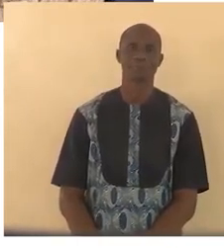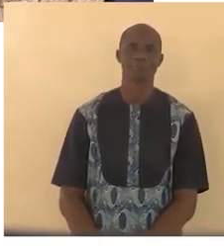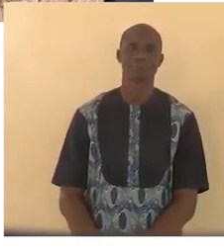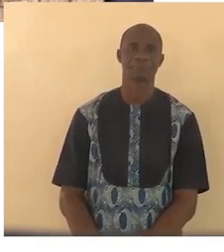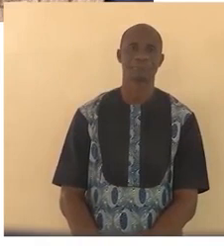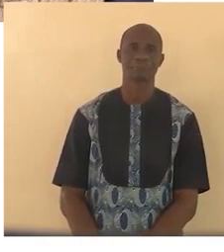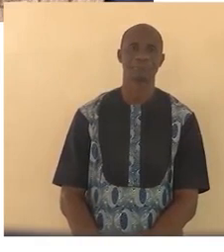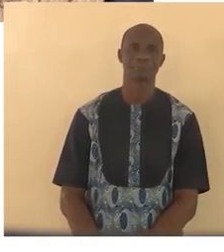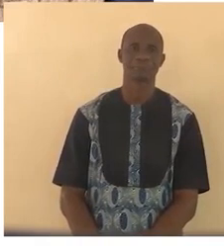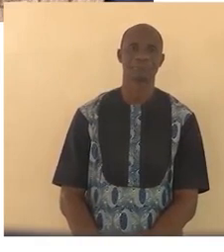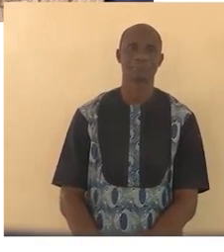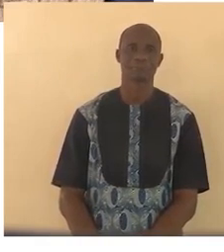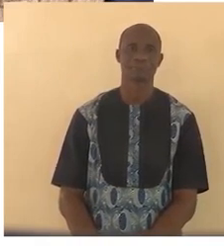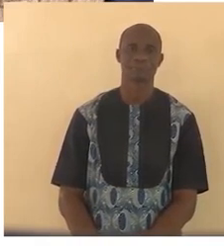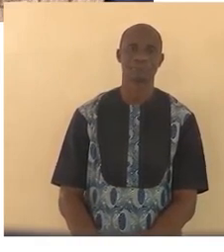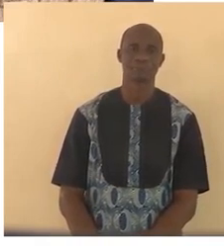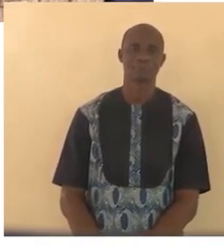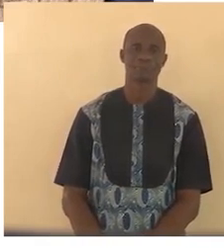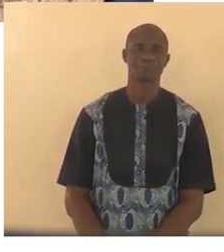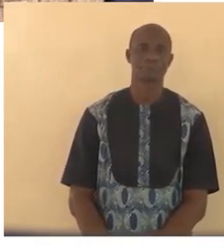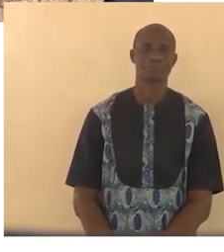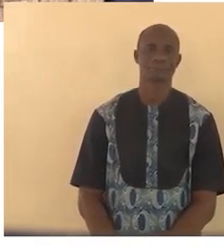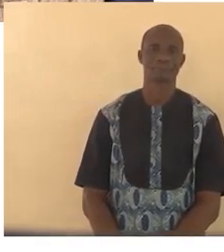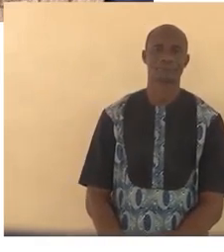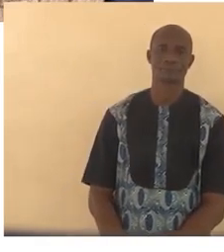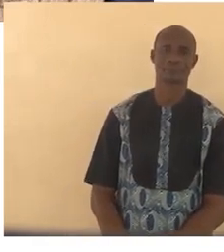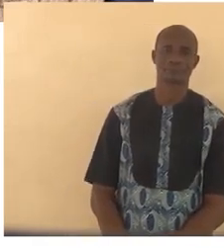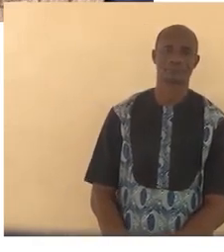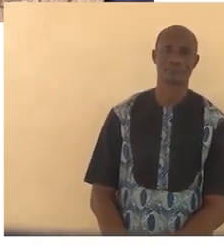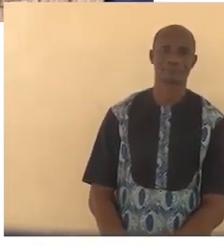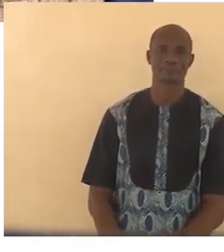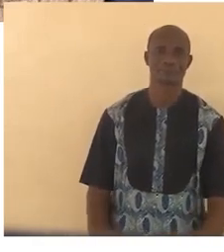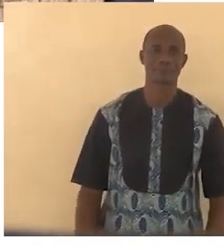After. Yeah. No, but serious delegates got in dollars.